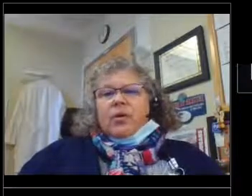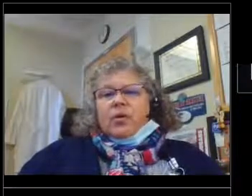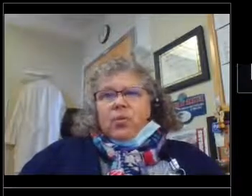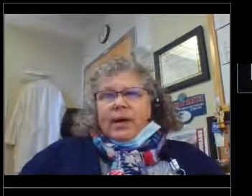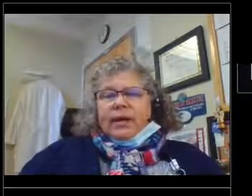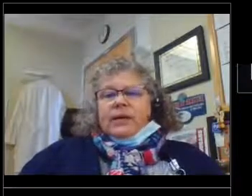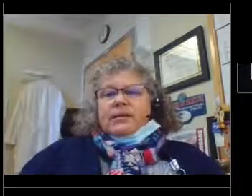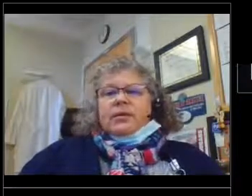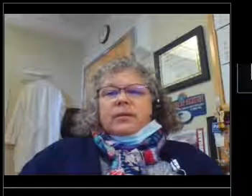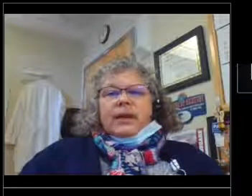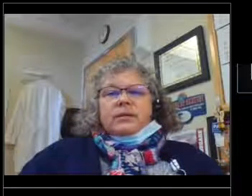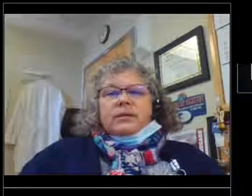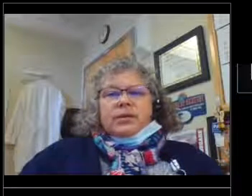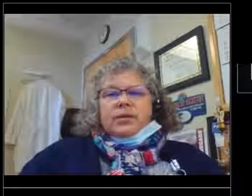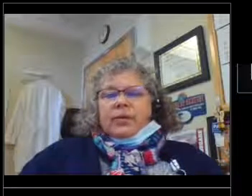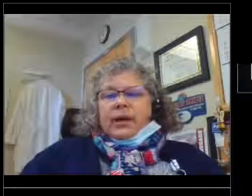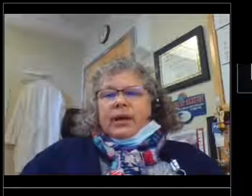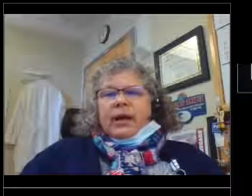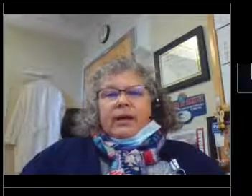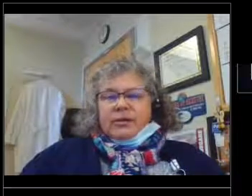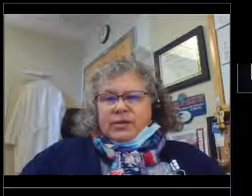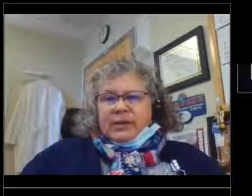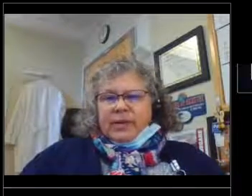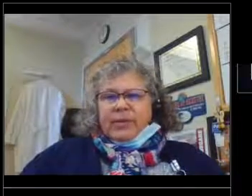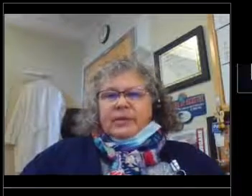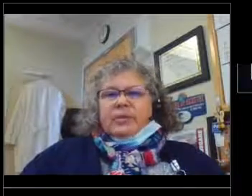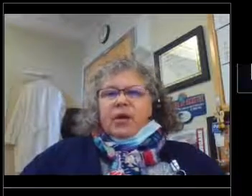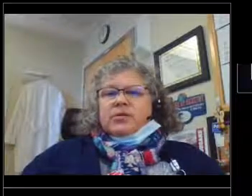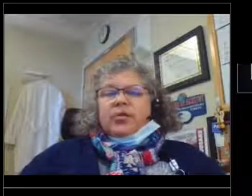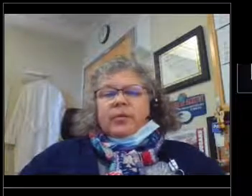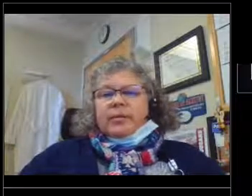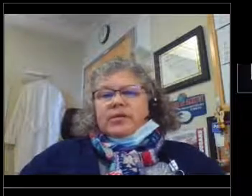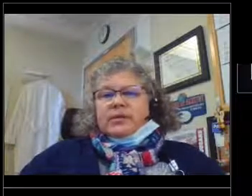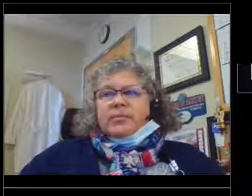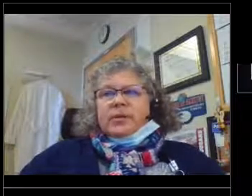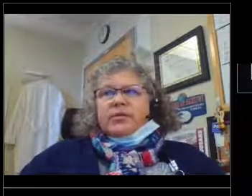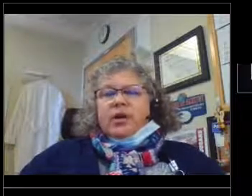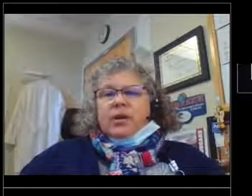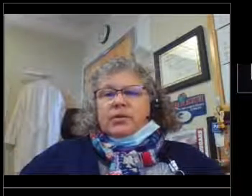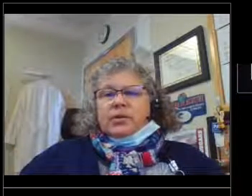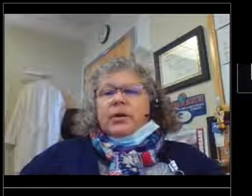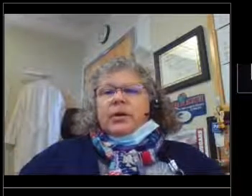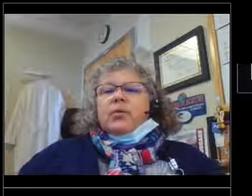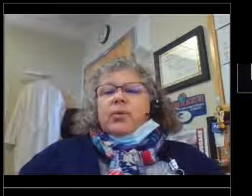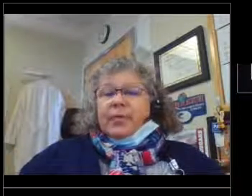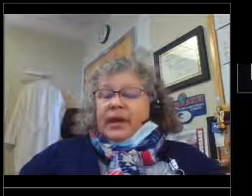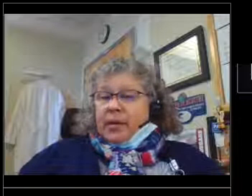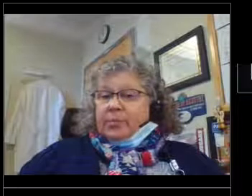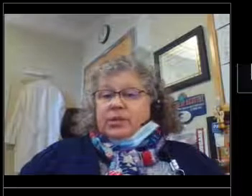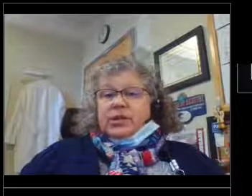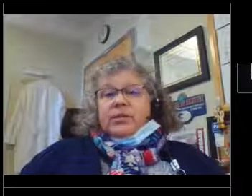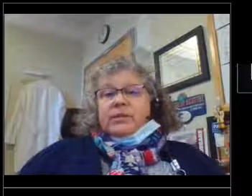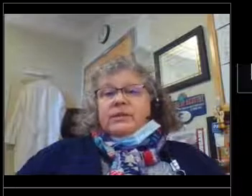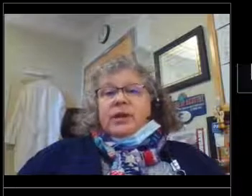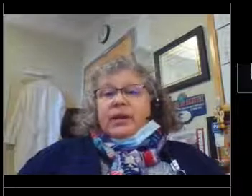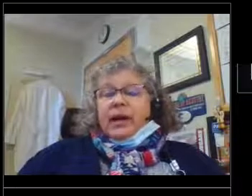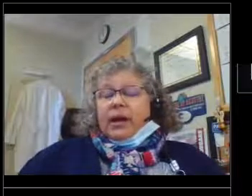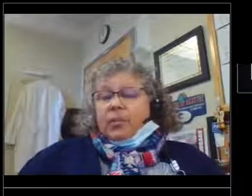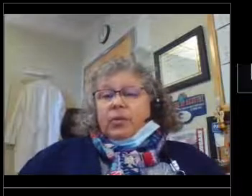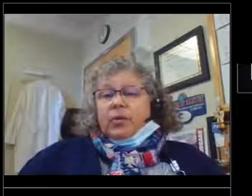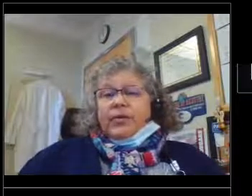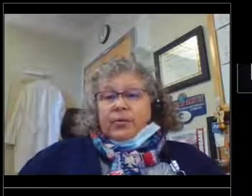member what it is that you'd like to do. And again, just like with the Suboxone, you want to make sure it's something your doctor would be able to do or